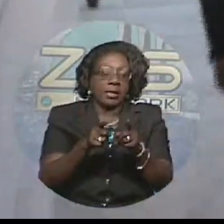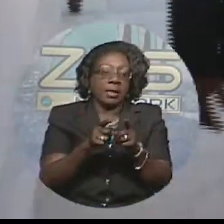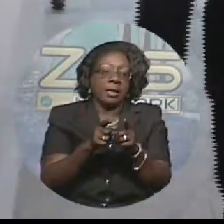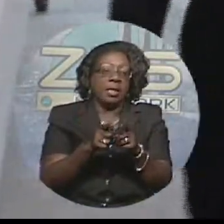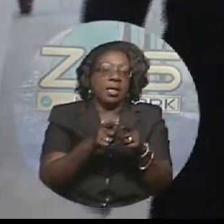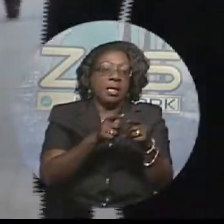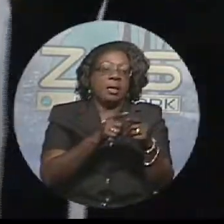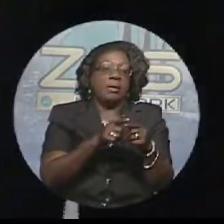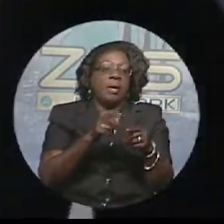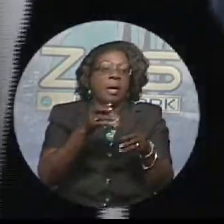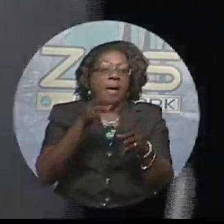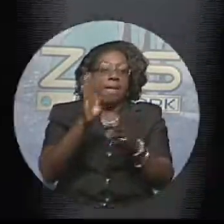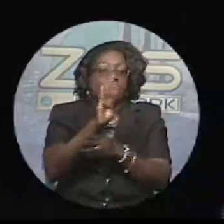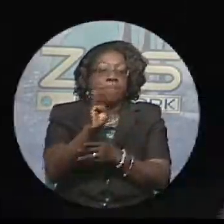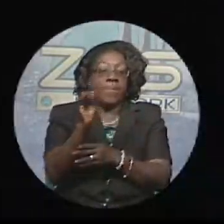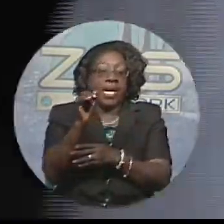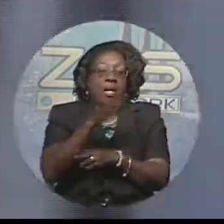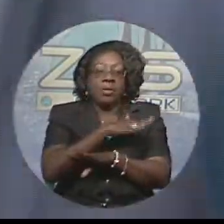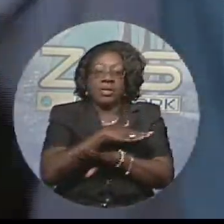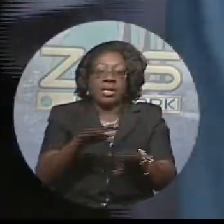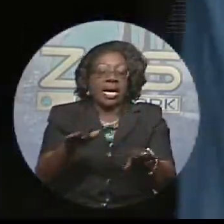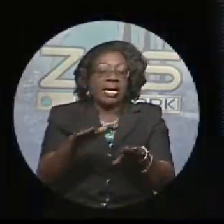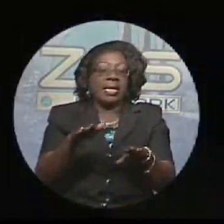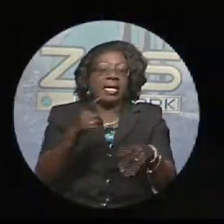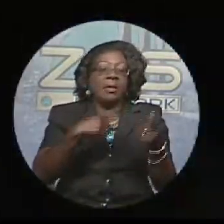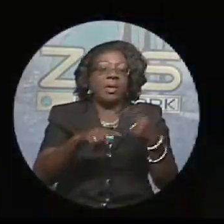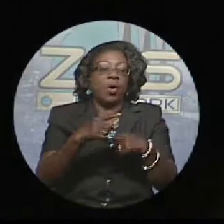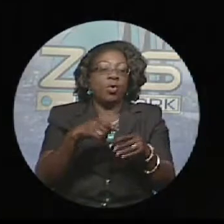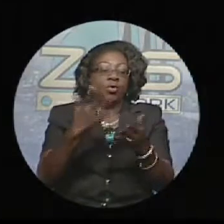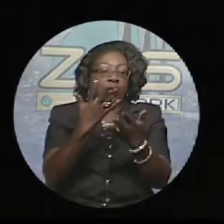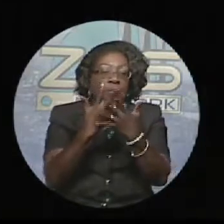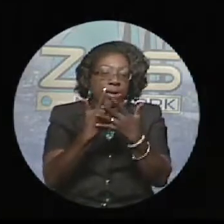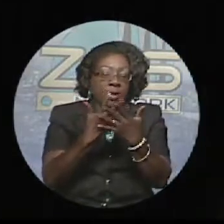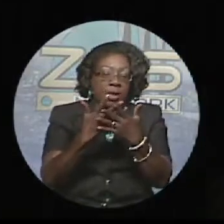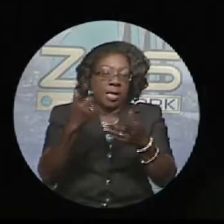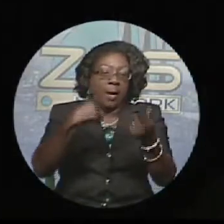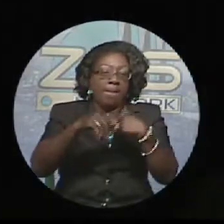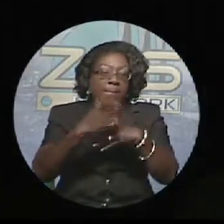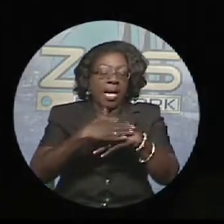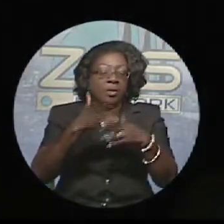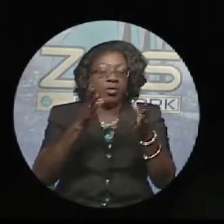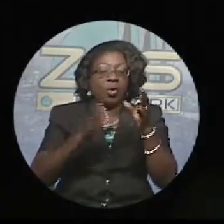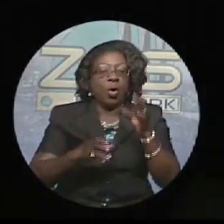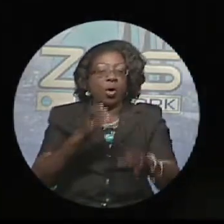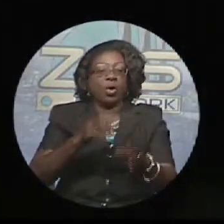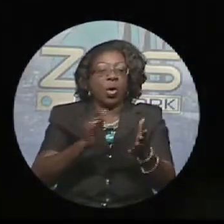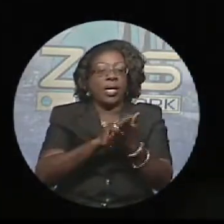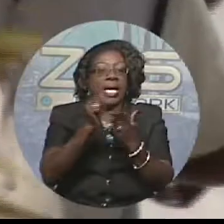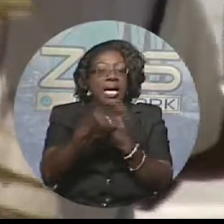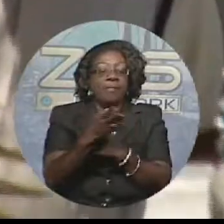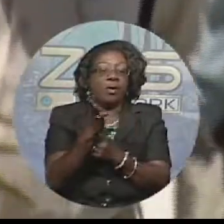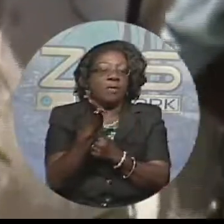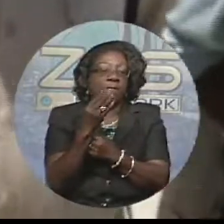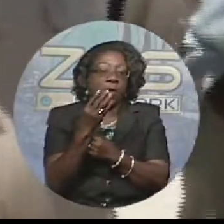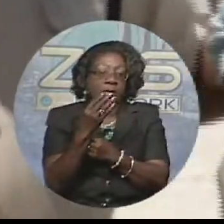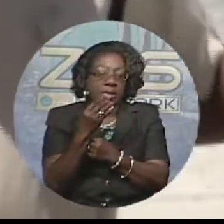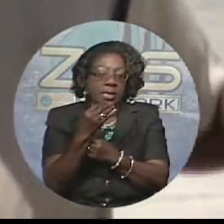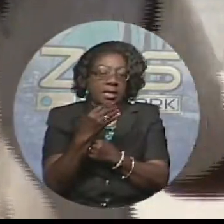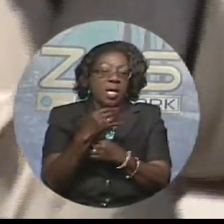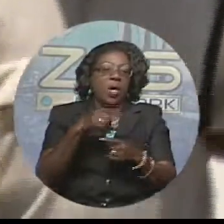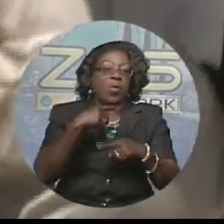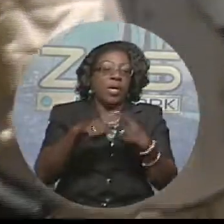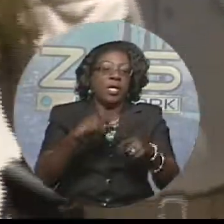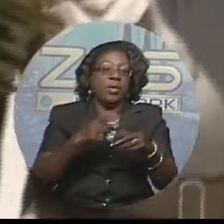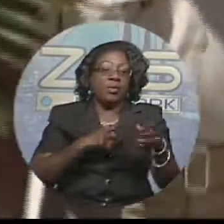to be filed. Bail was denied and he was remanded to prison. He returns to court on April 14th when a date is expected to be fixed for his